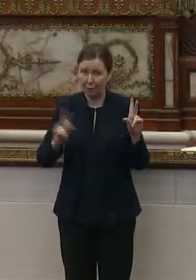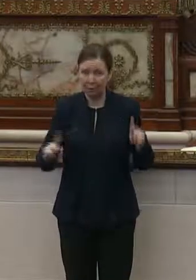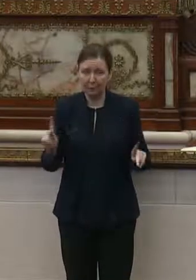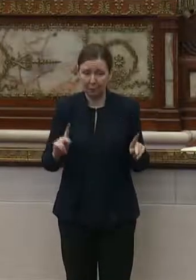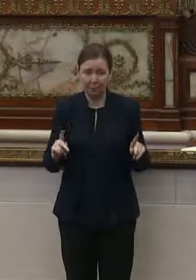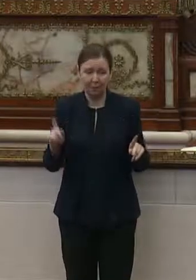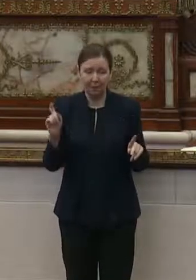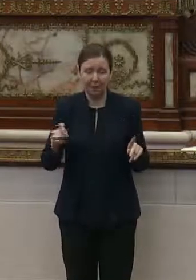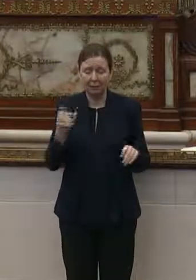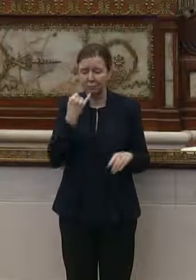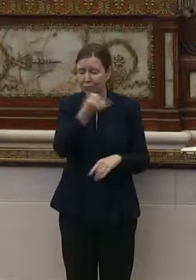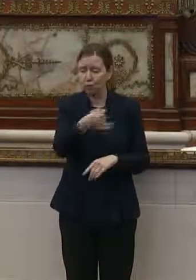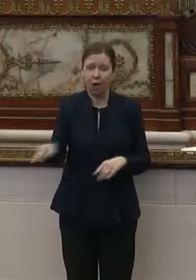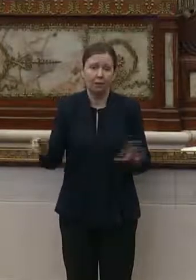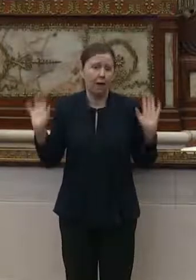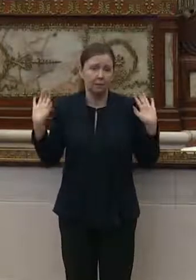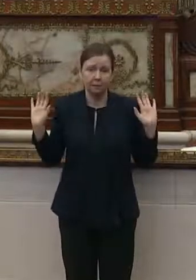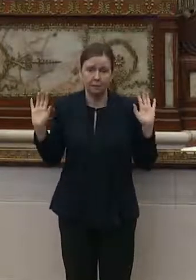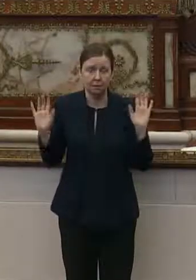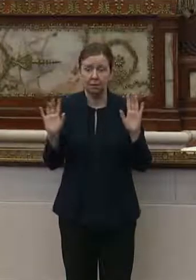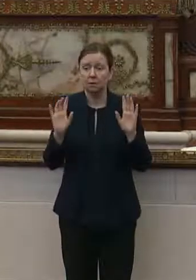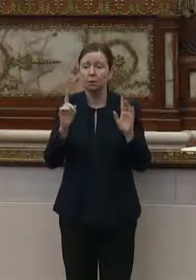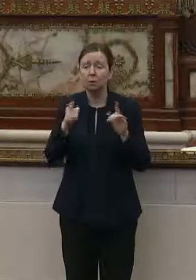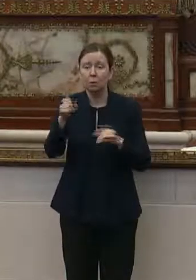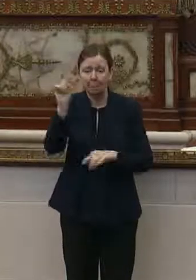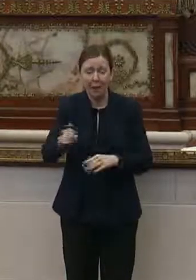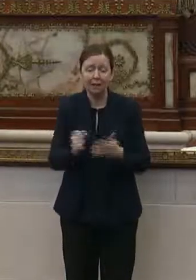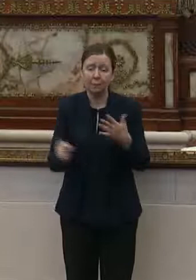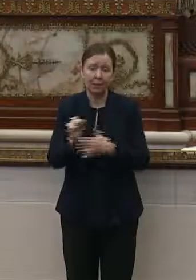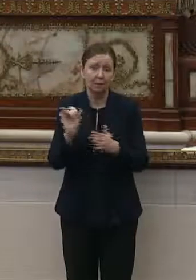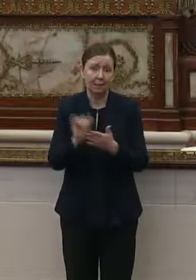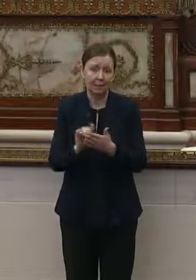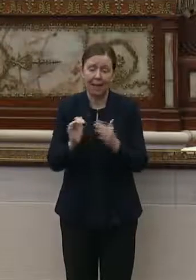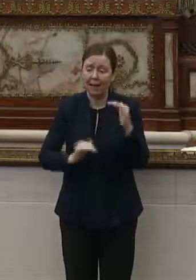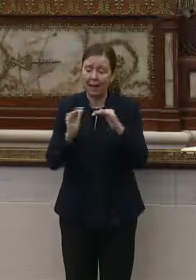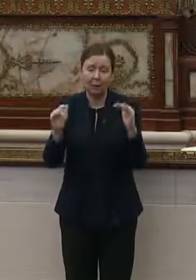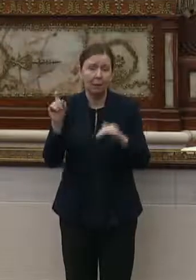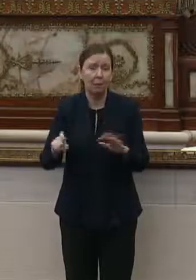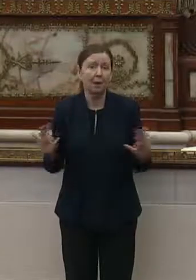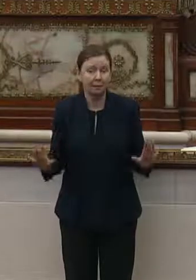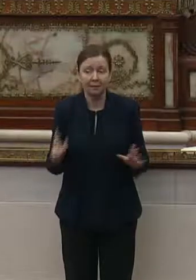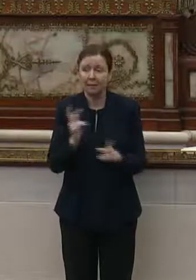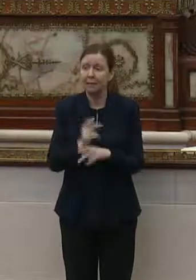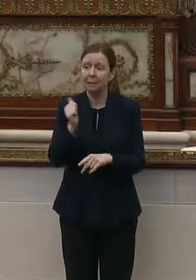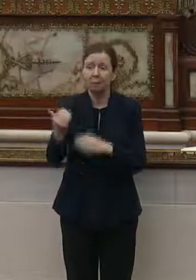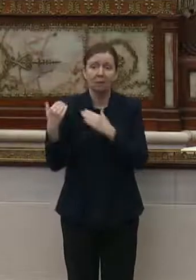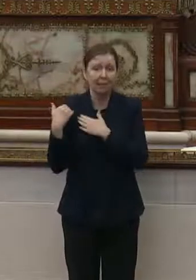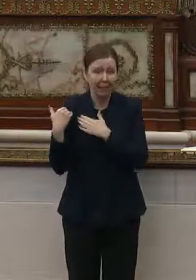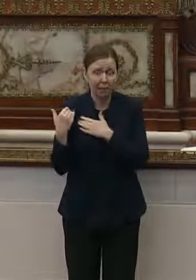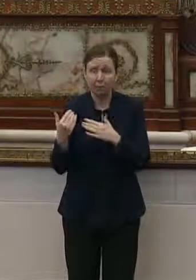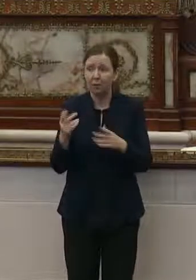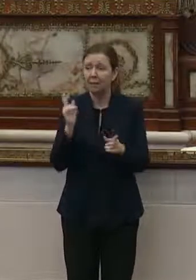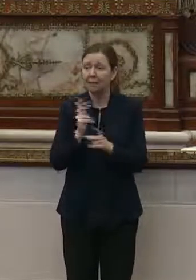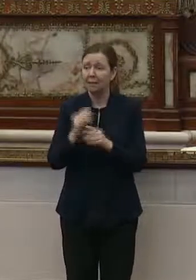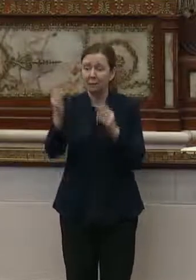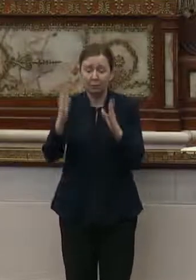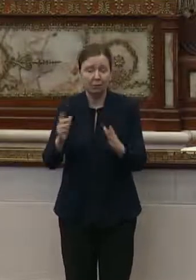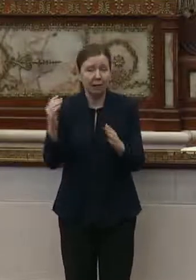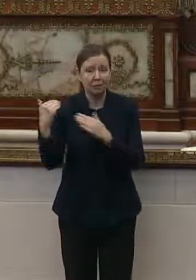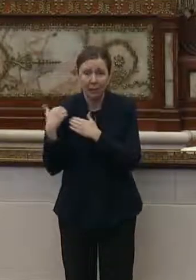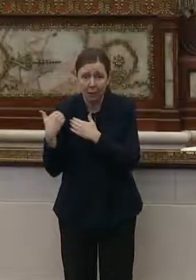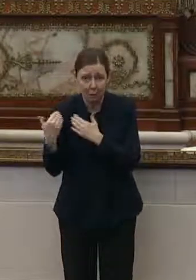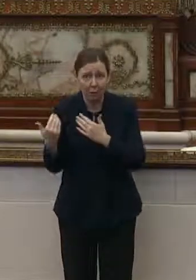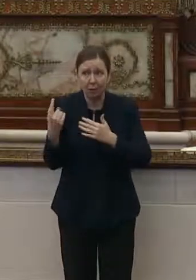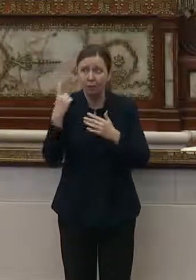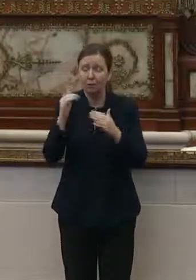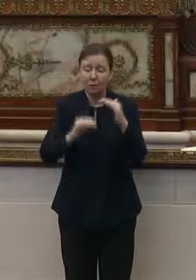got to draw the line. The department must prioritize equity. It must hold itself accountable. It must hold the providers accountable